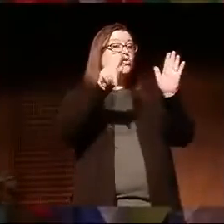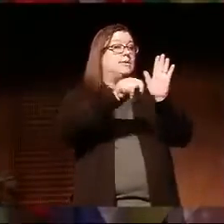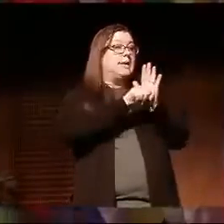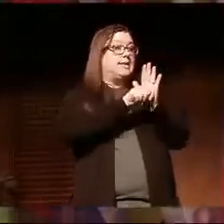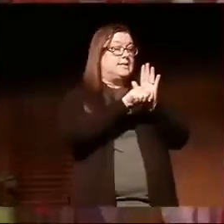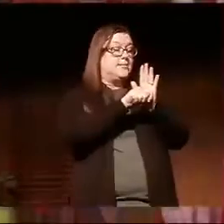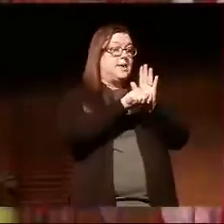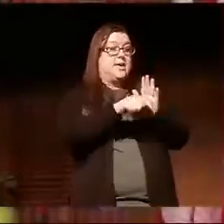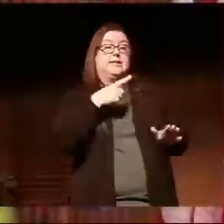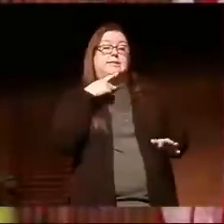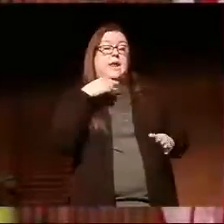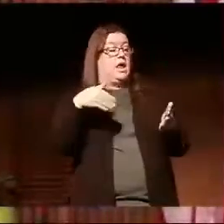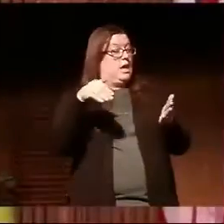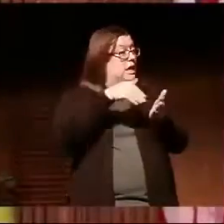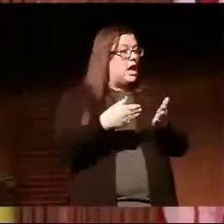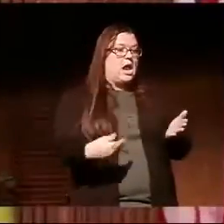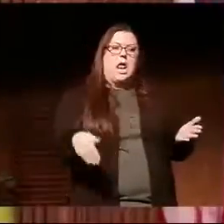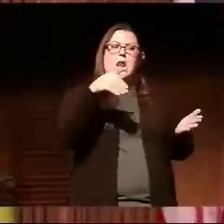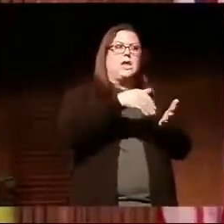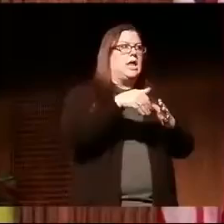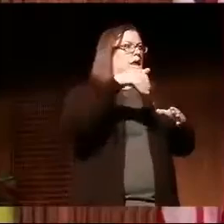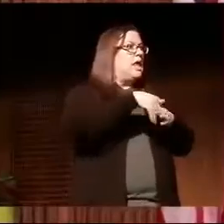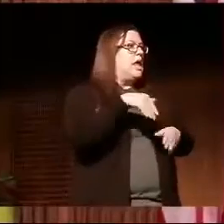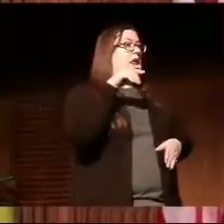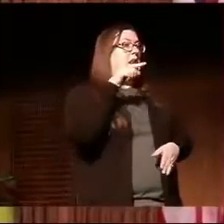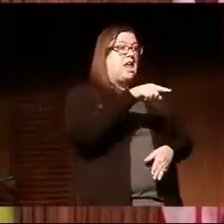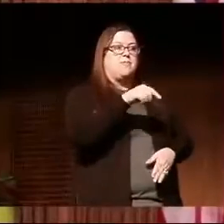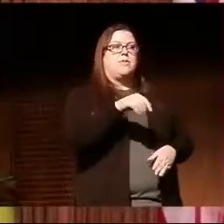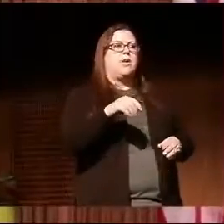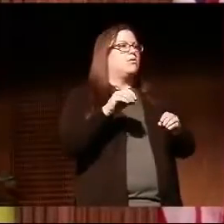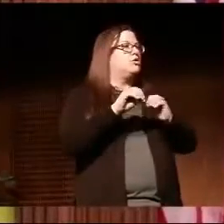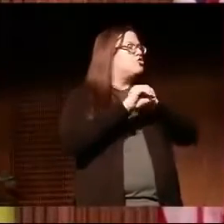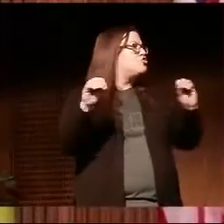again, in him there is no sin.